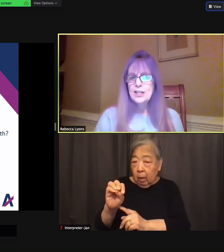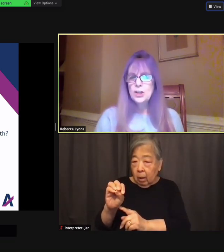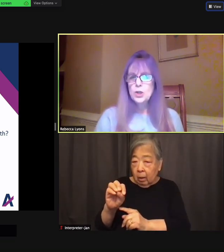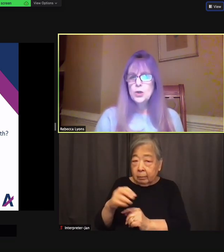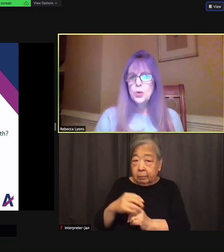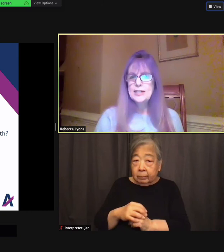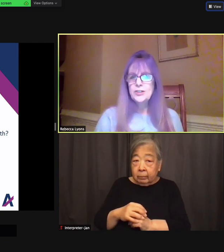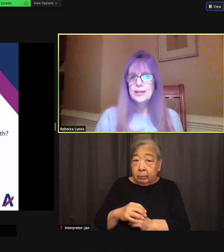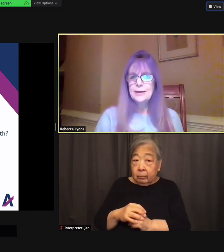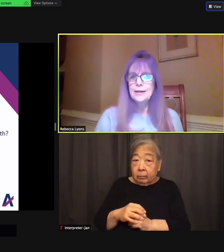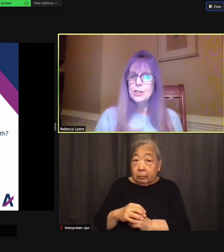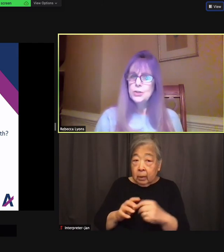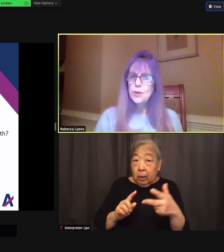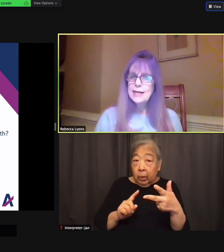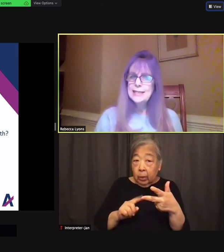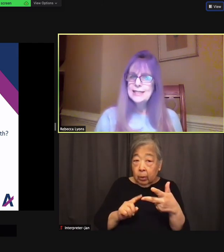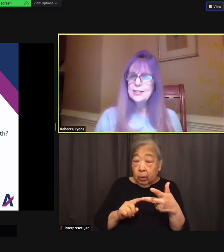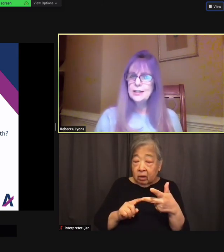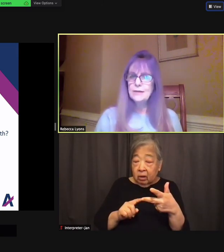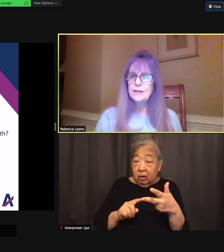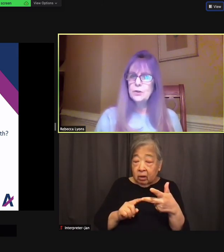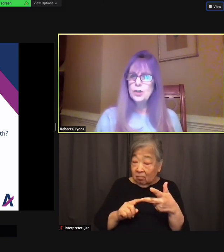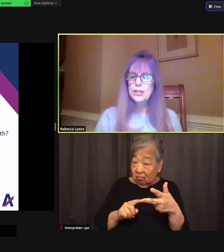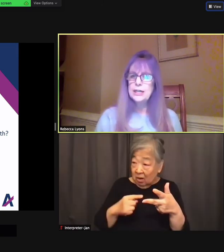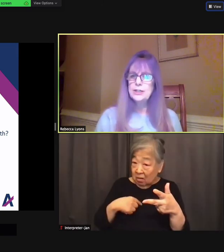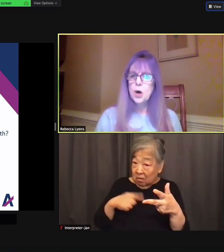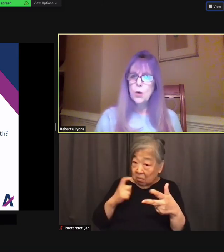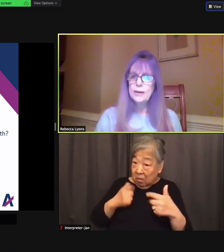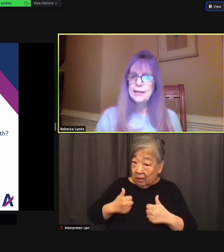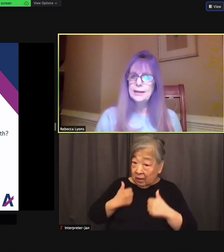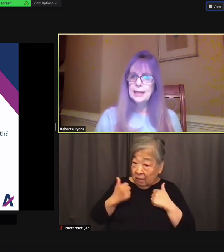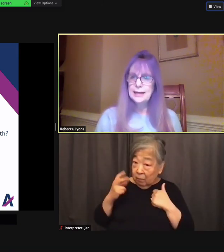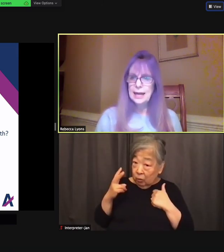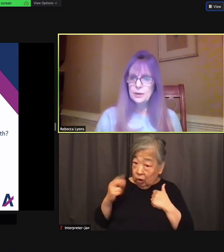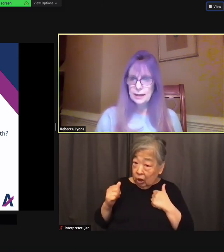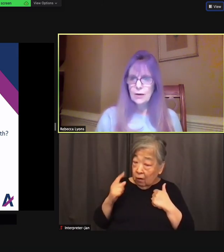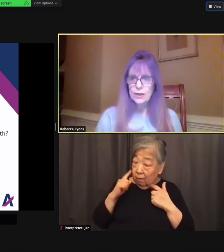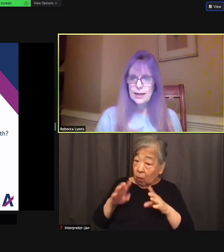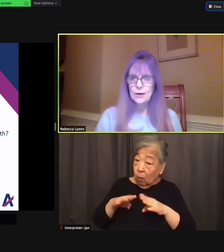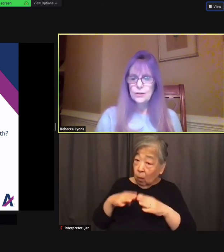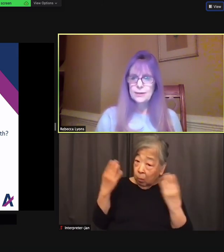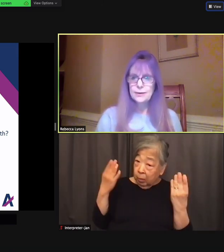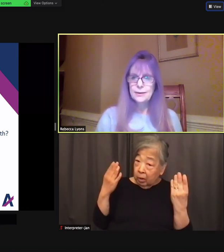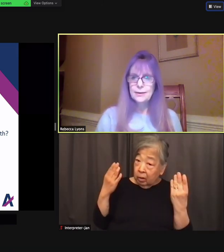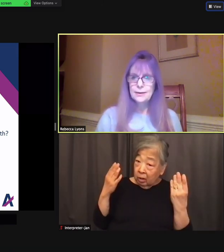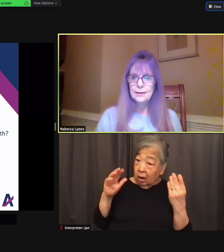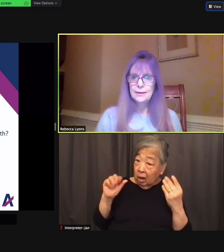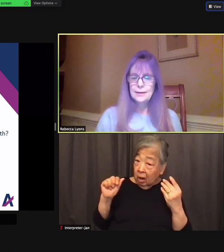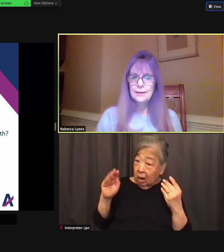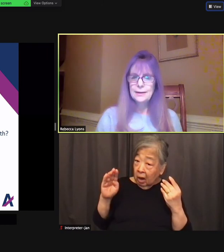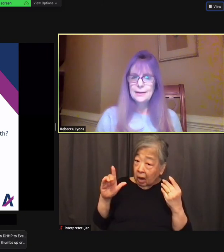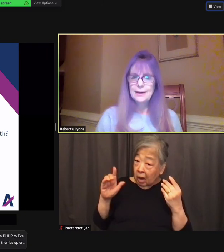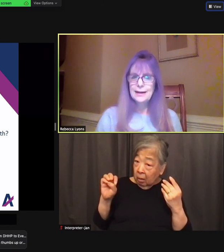Okay, the third question. Do I need to live in Virginia to open an ABLEnow account?